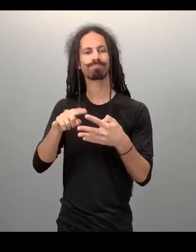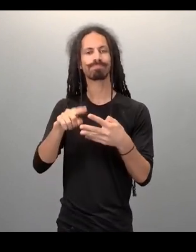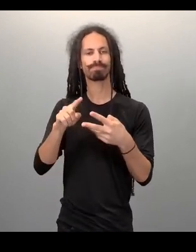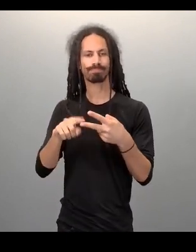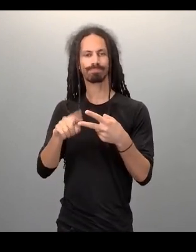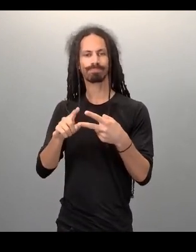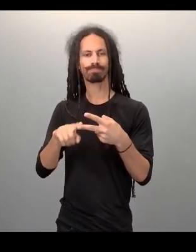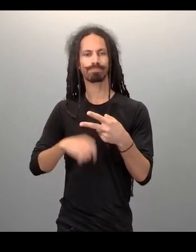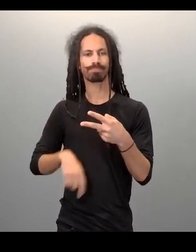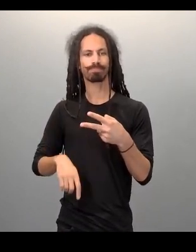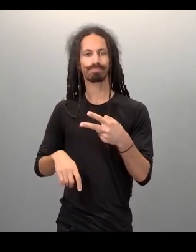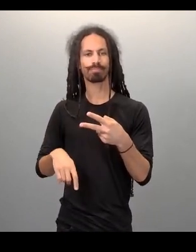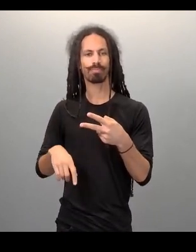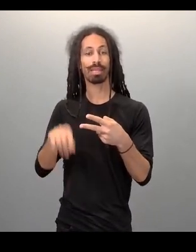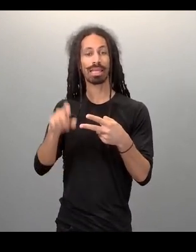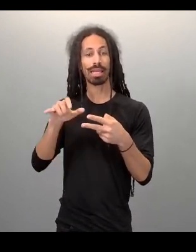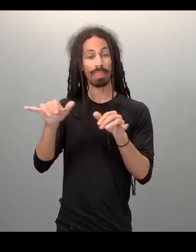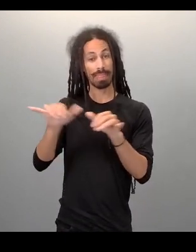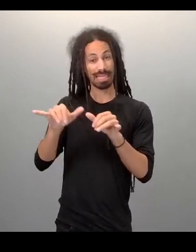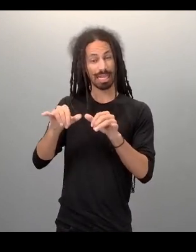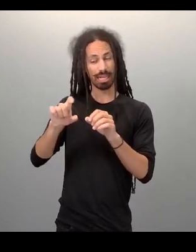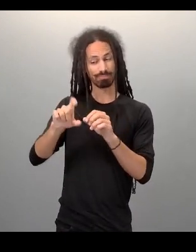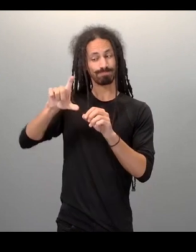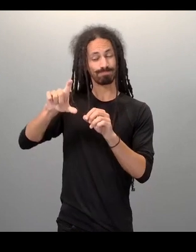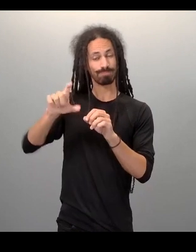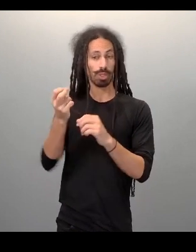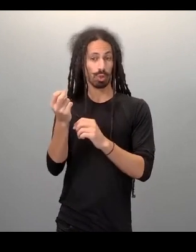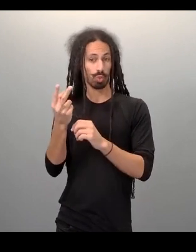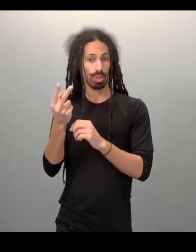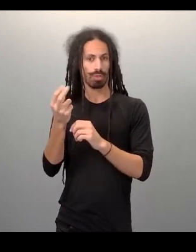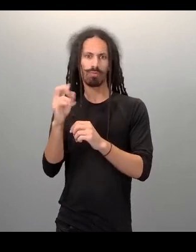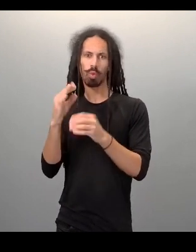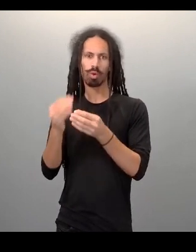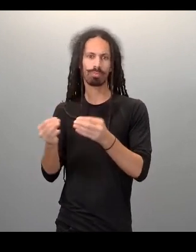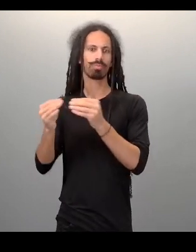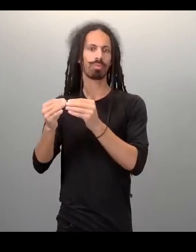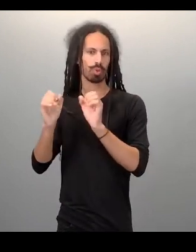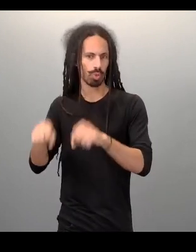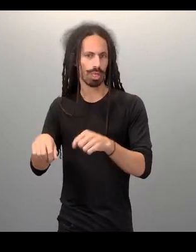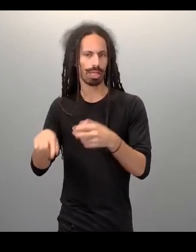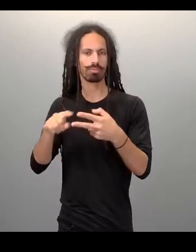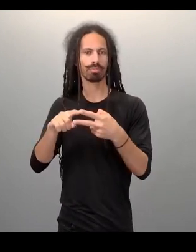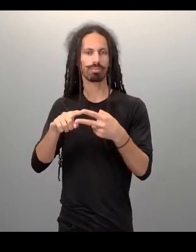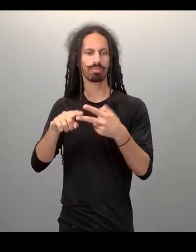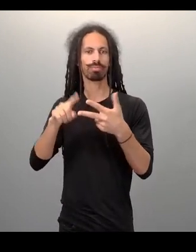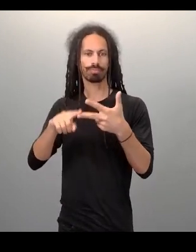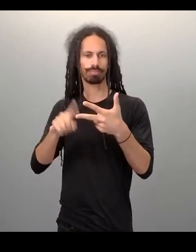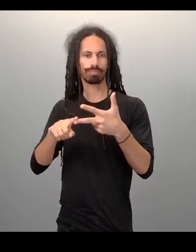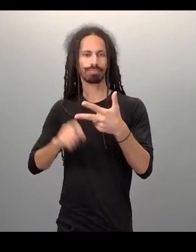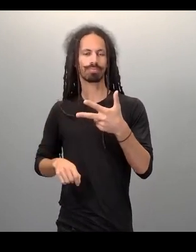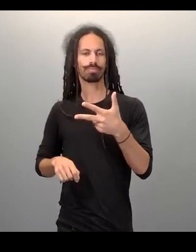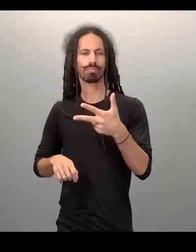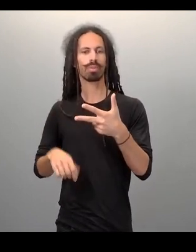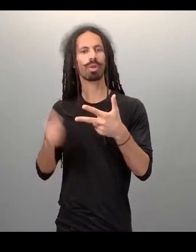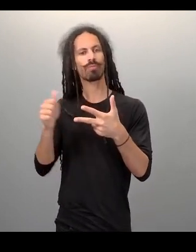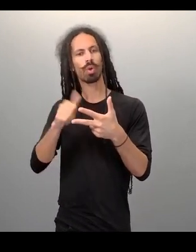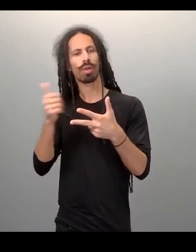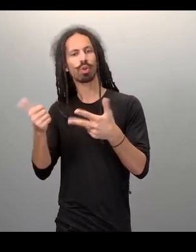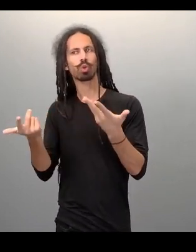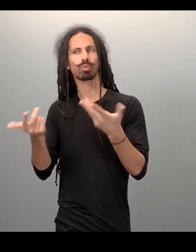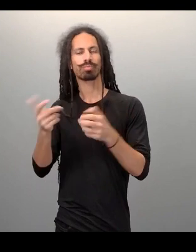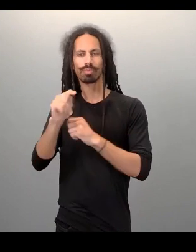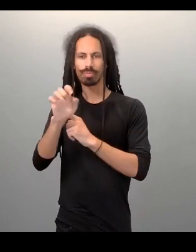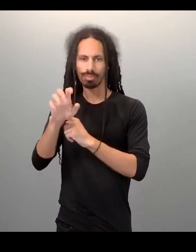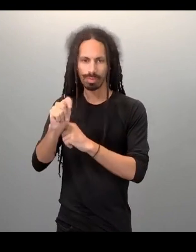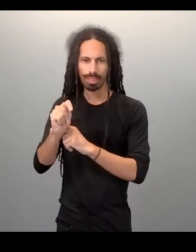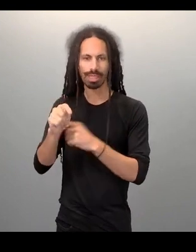size of 12 point or greater, and then using any alternative text for images. And I would also